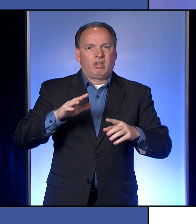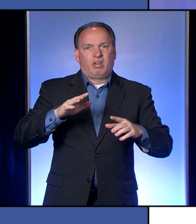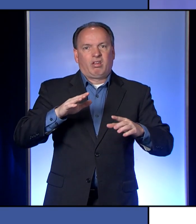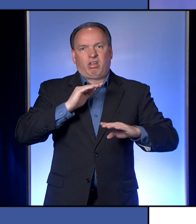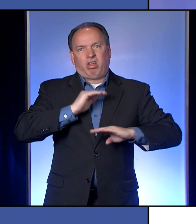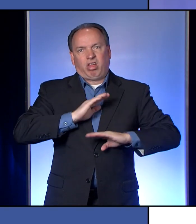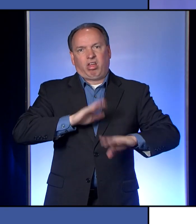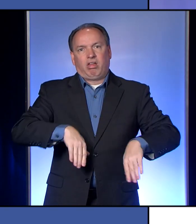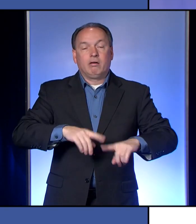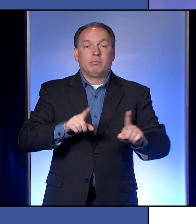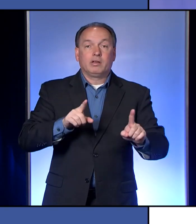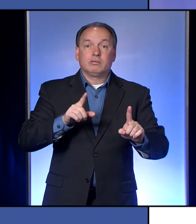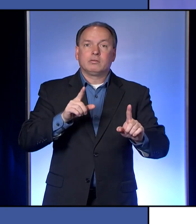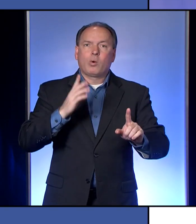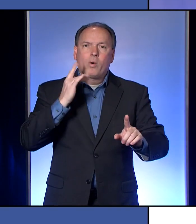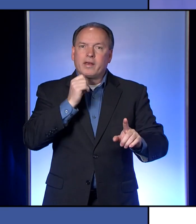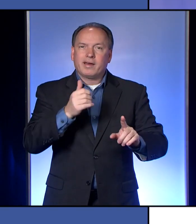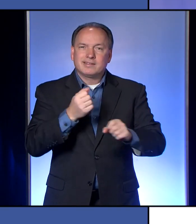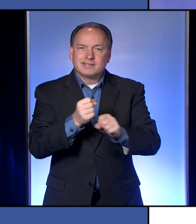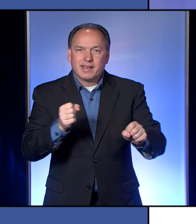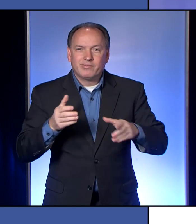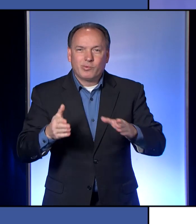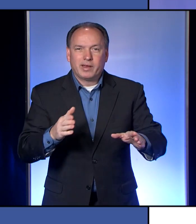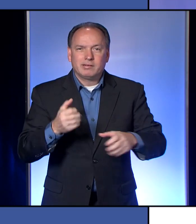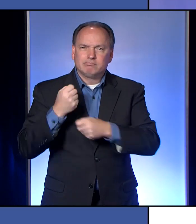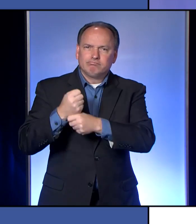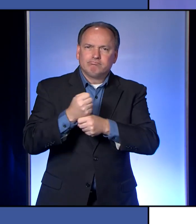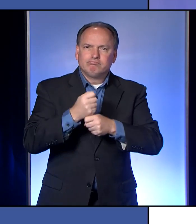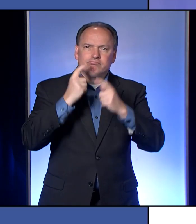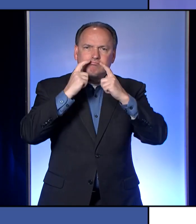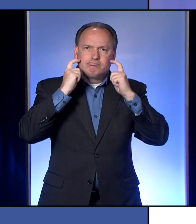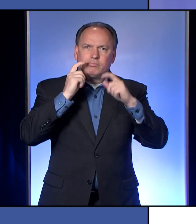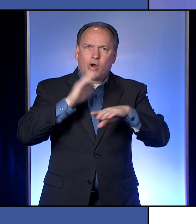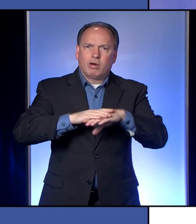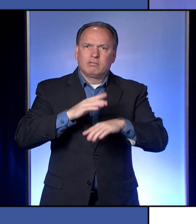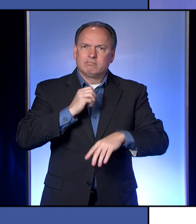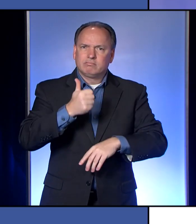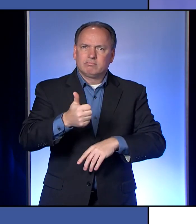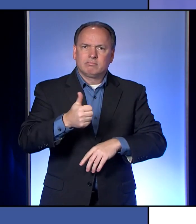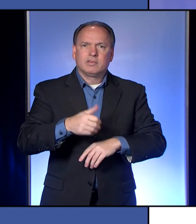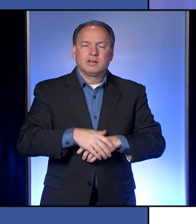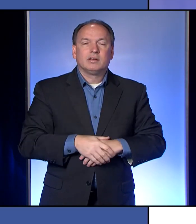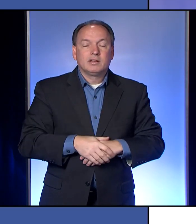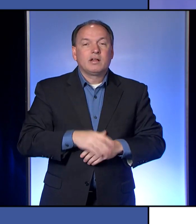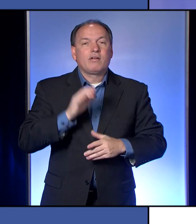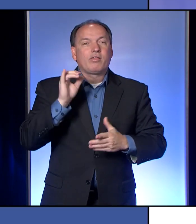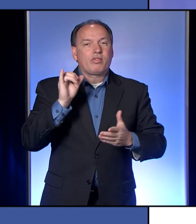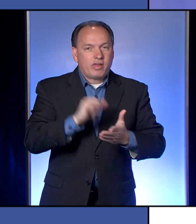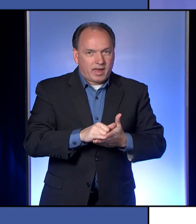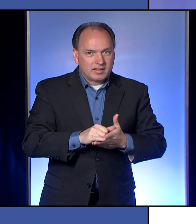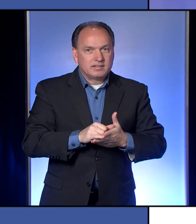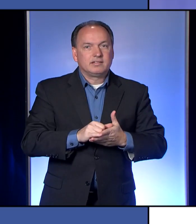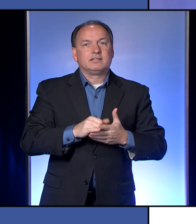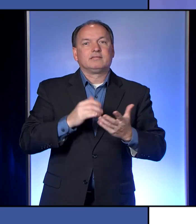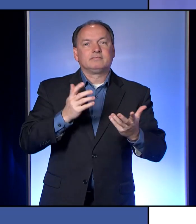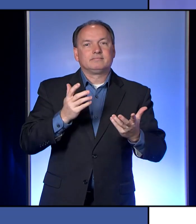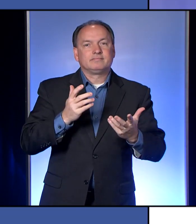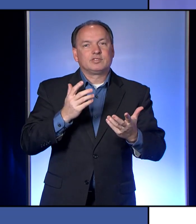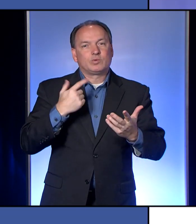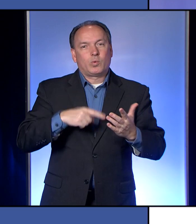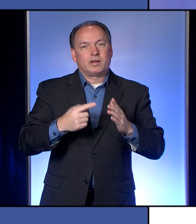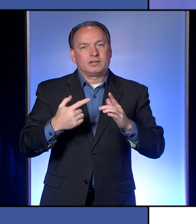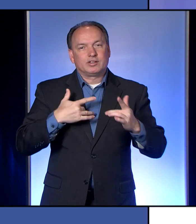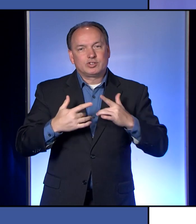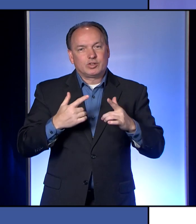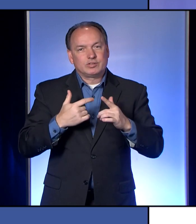do it in a safe way? Why not do it in a way where you're protecting the other people around you? So that's what concerns